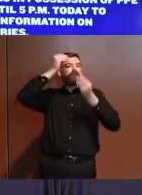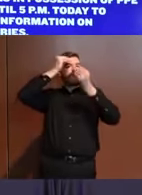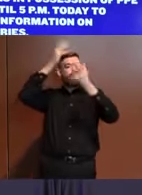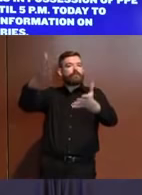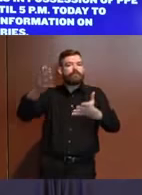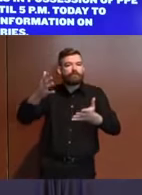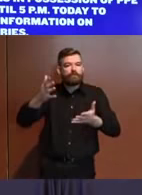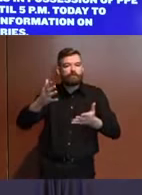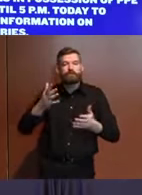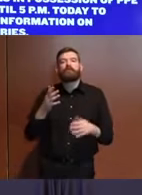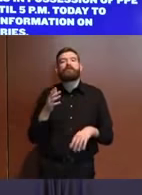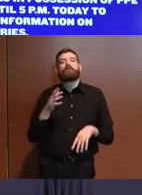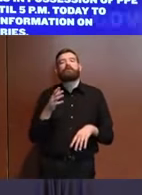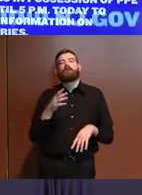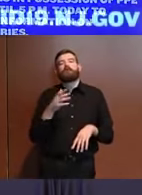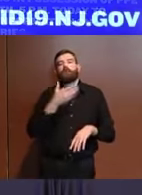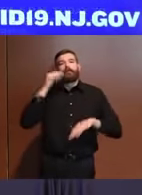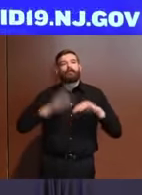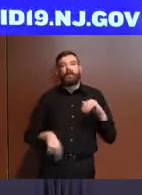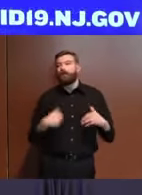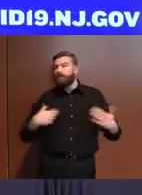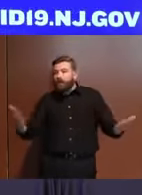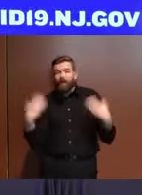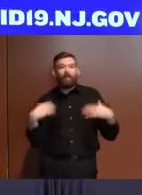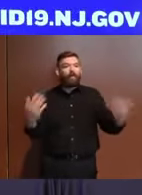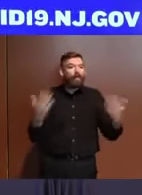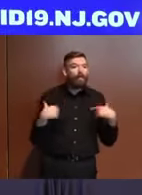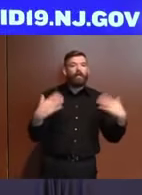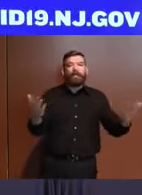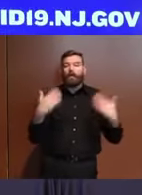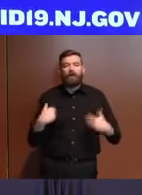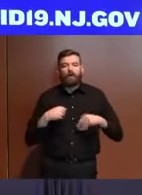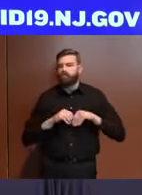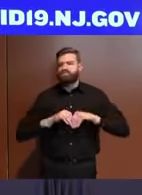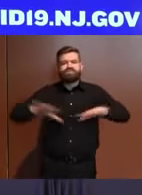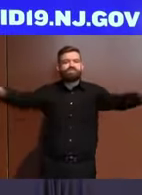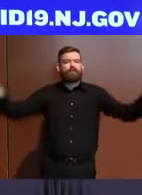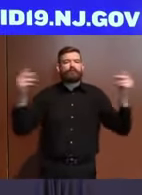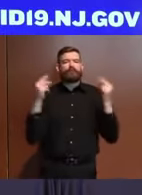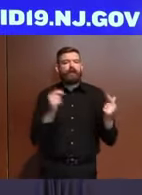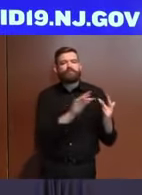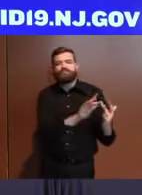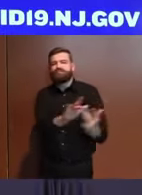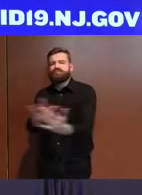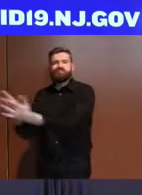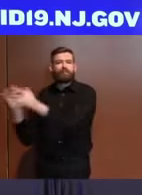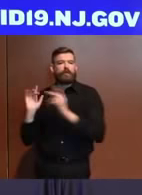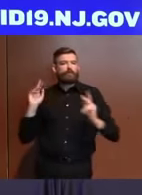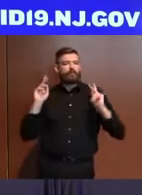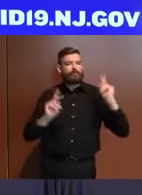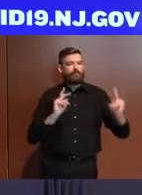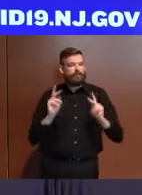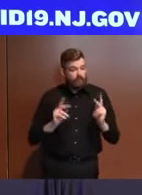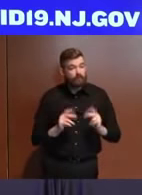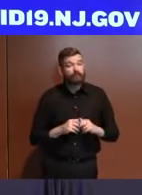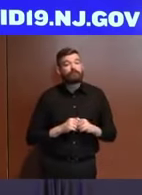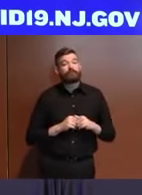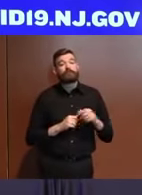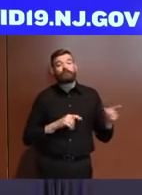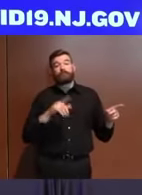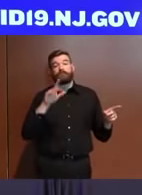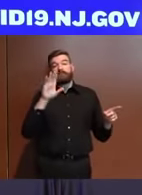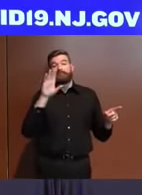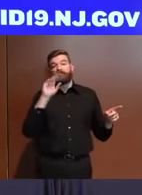covid19.nj.gov portal. I'm going to ask, in fact, Beth Novak to join us at a future briefing, if that's okay with you,